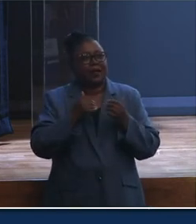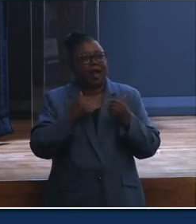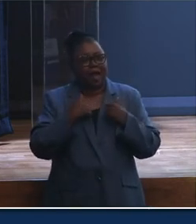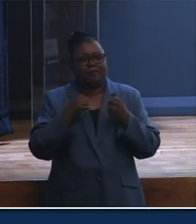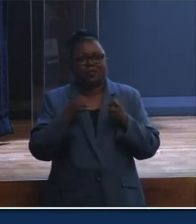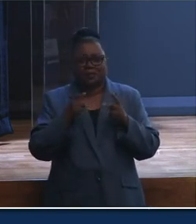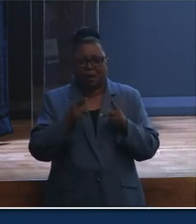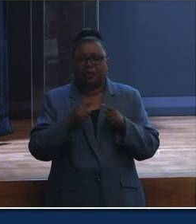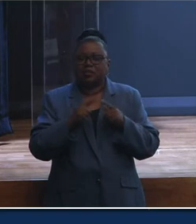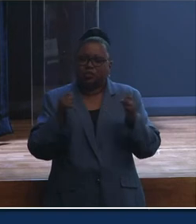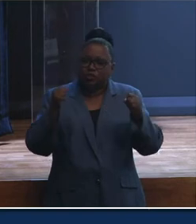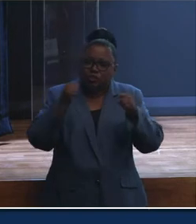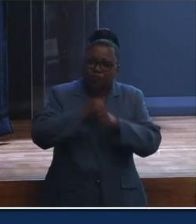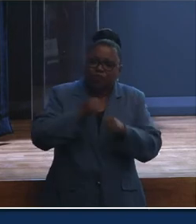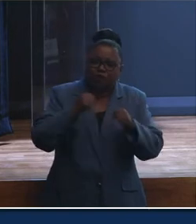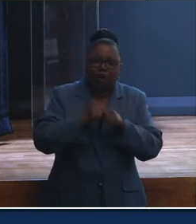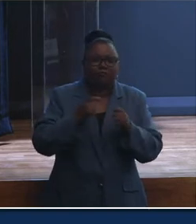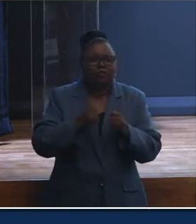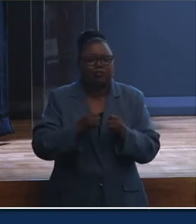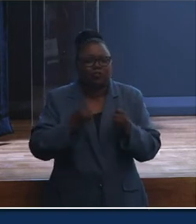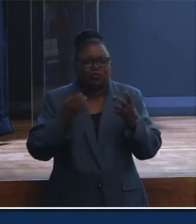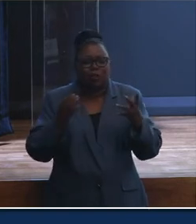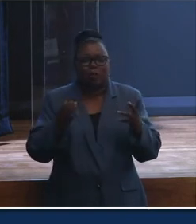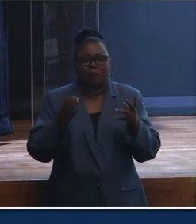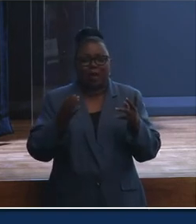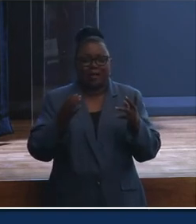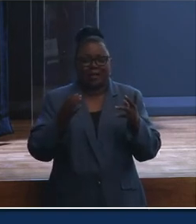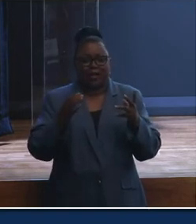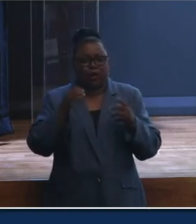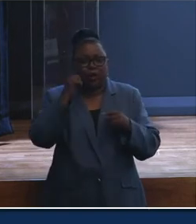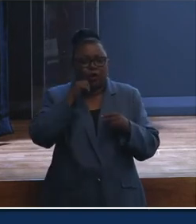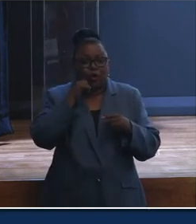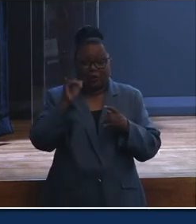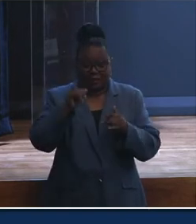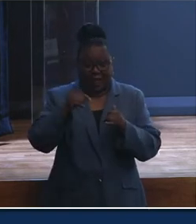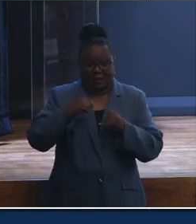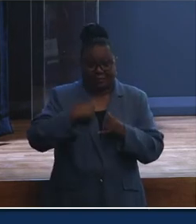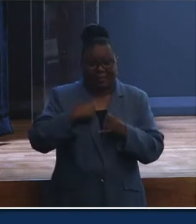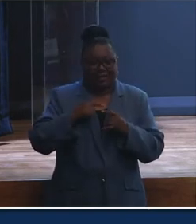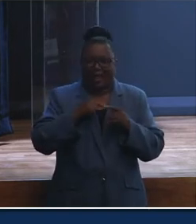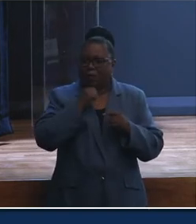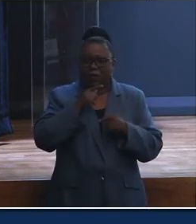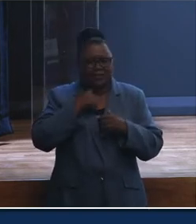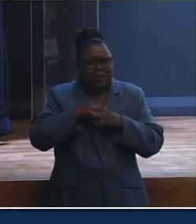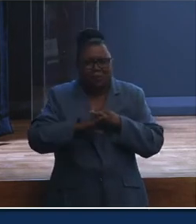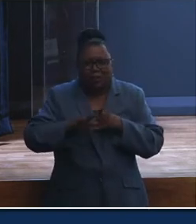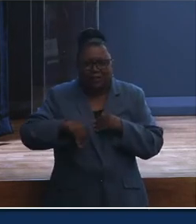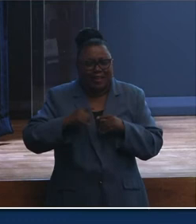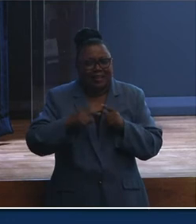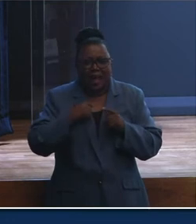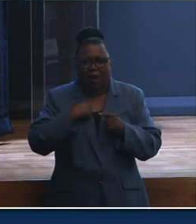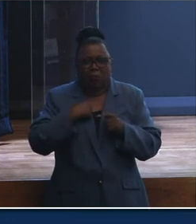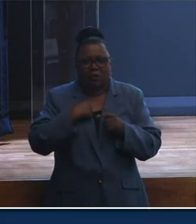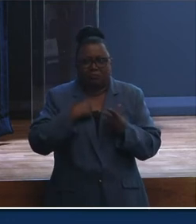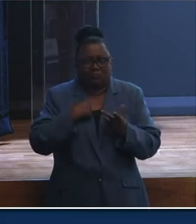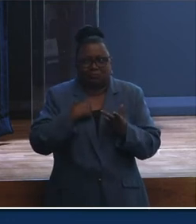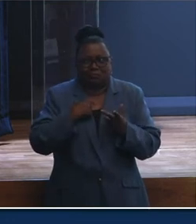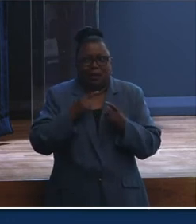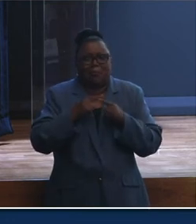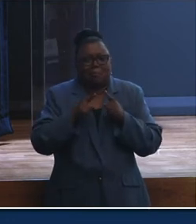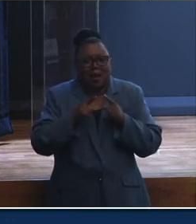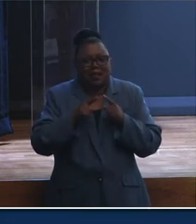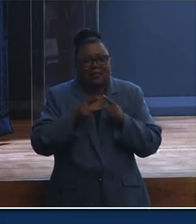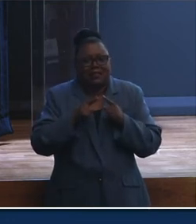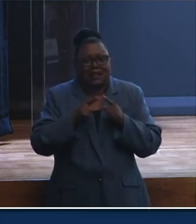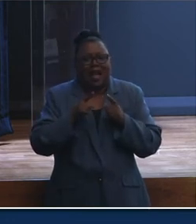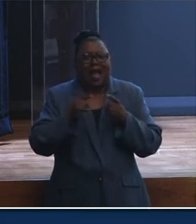this opportunity. She fought for so many girls like me that I wasn't even born yet. I wasn't even, but